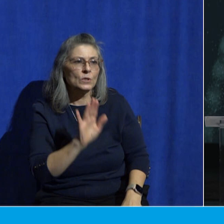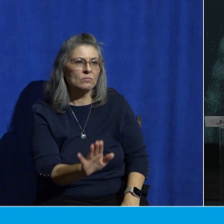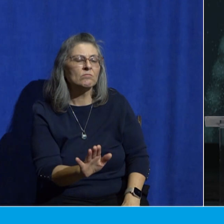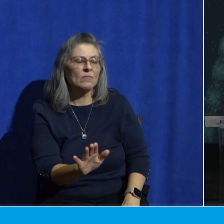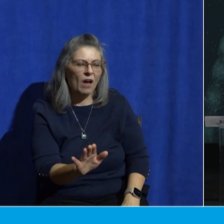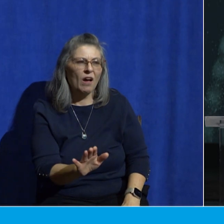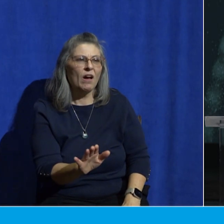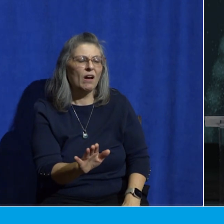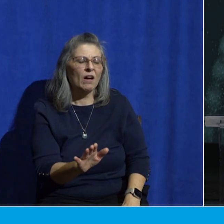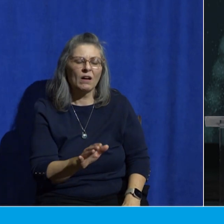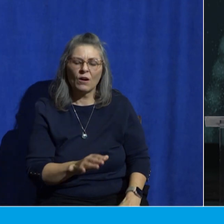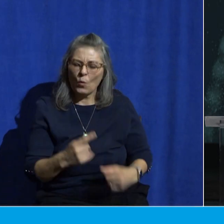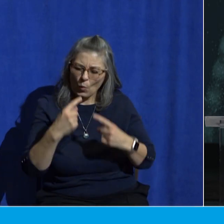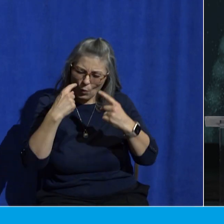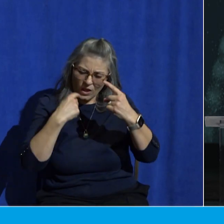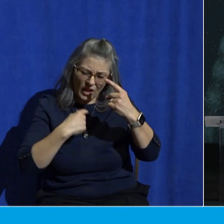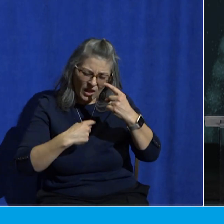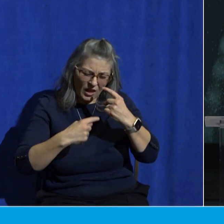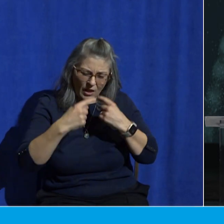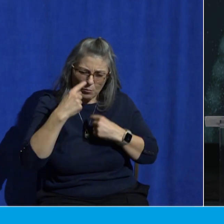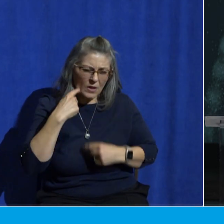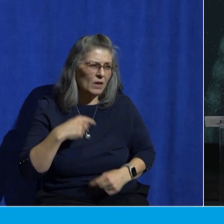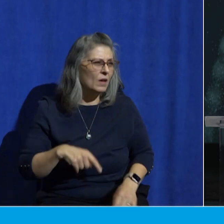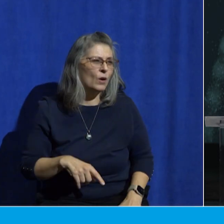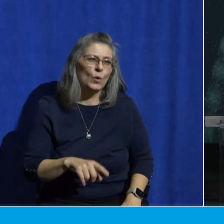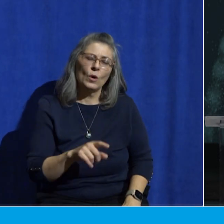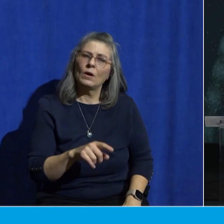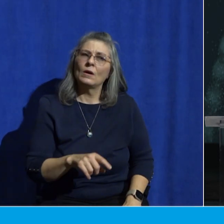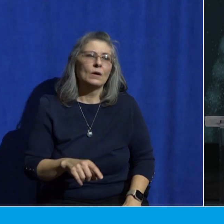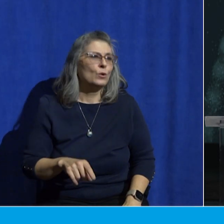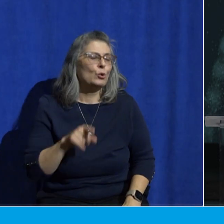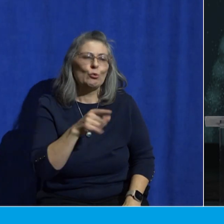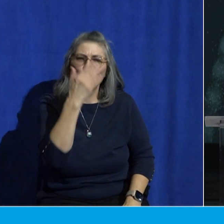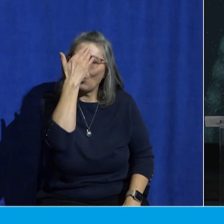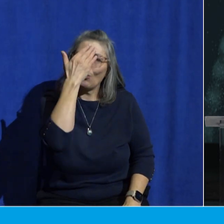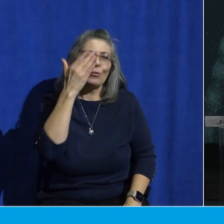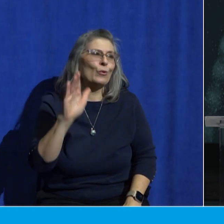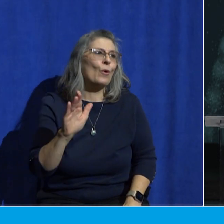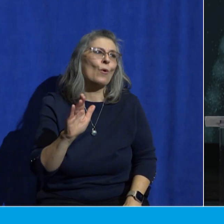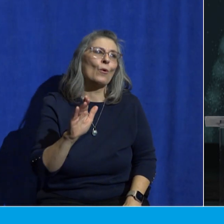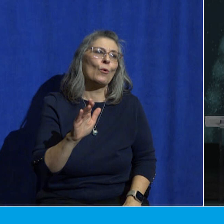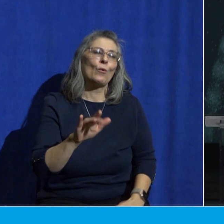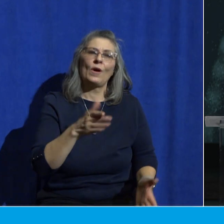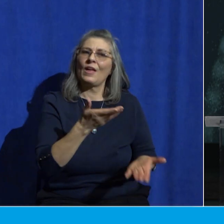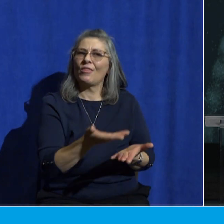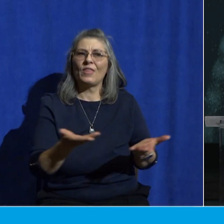Would that you had known on this day the things that make for peace.